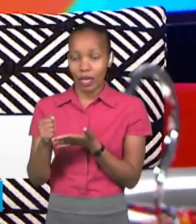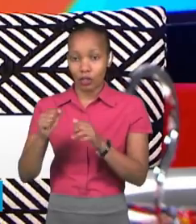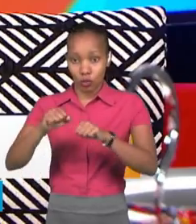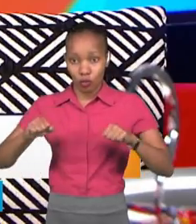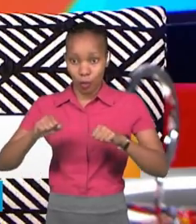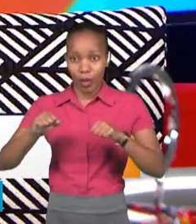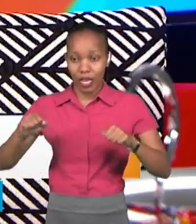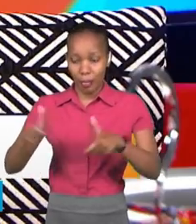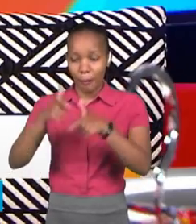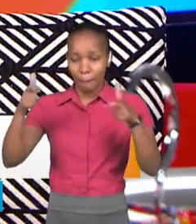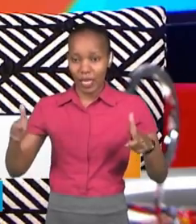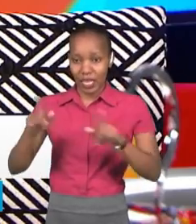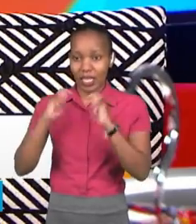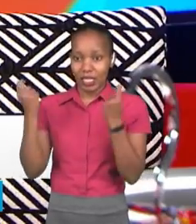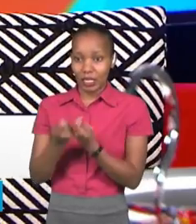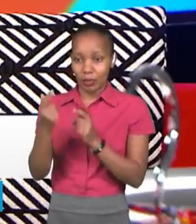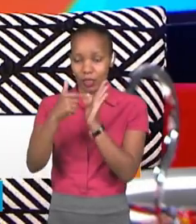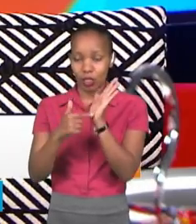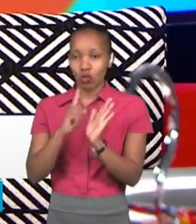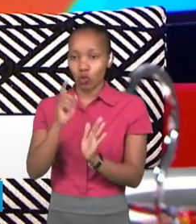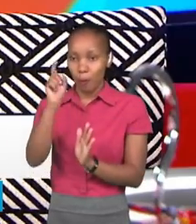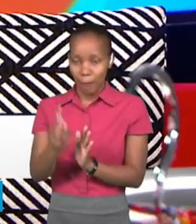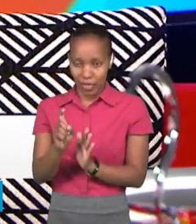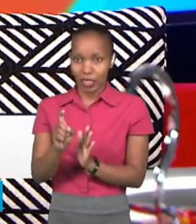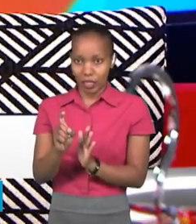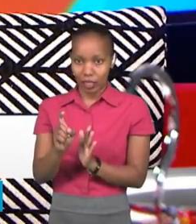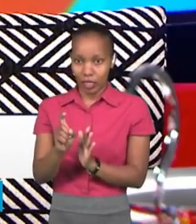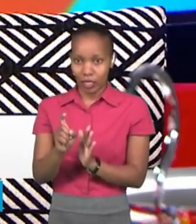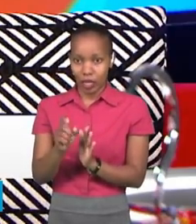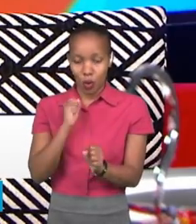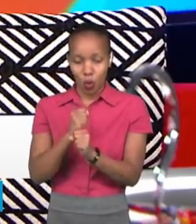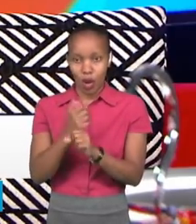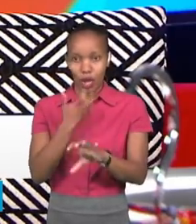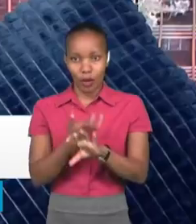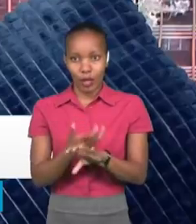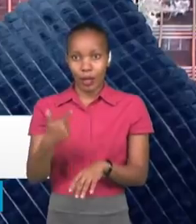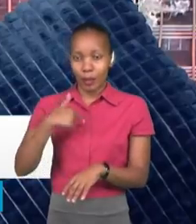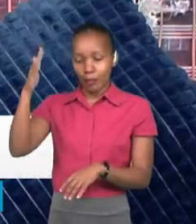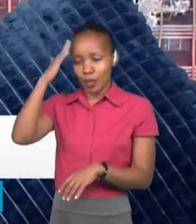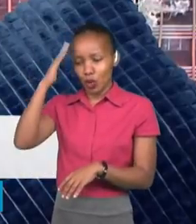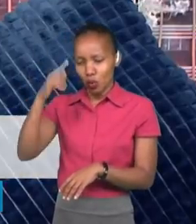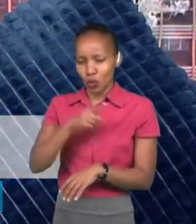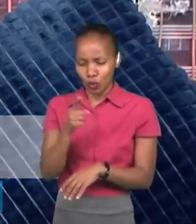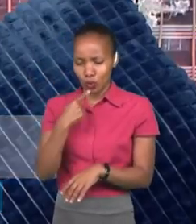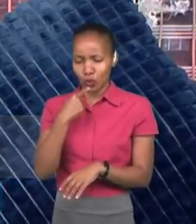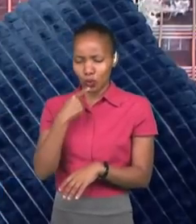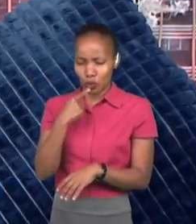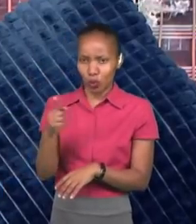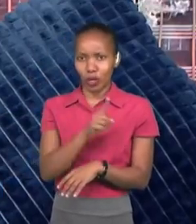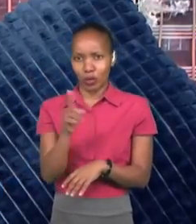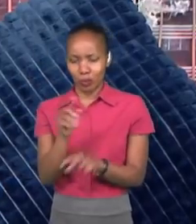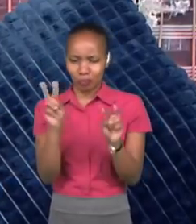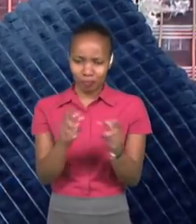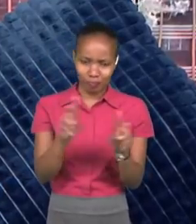are big boys in the league. So they must shop around. Solo. I'm very sure you're shopping around. I'm so sure you're shopping around. Maybe what are the